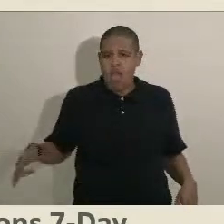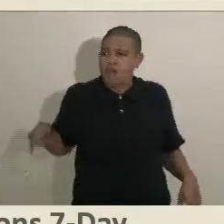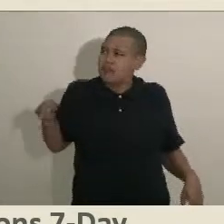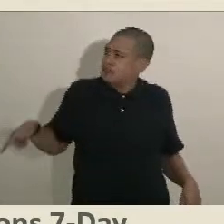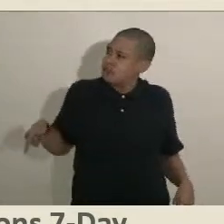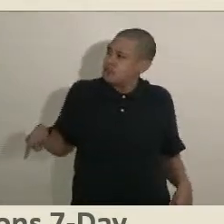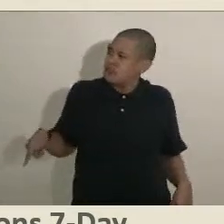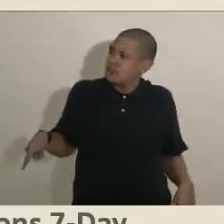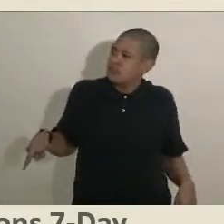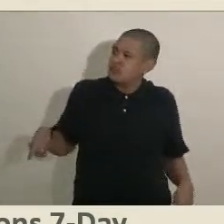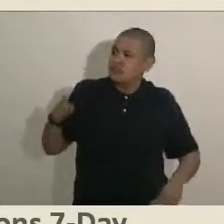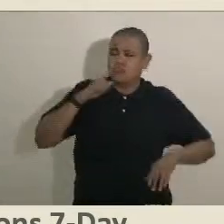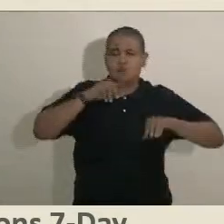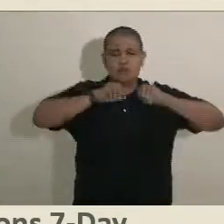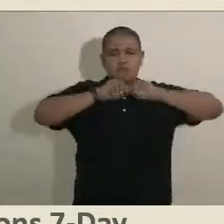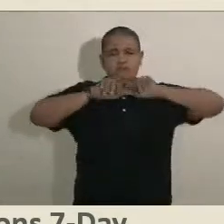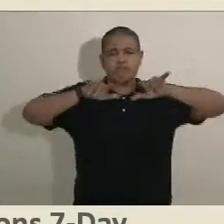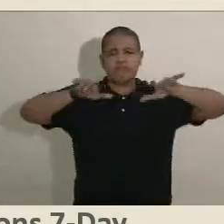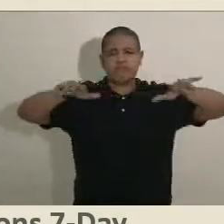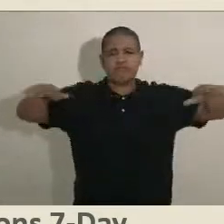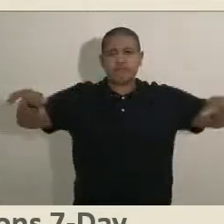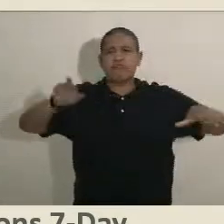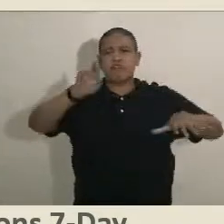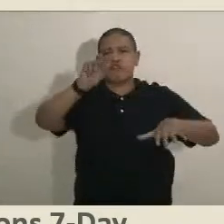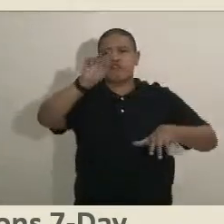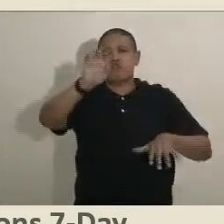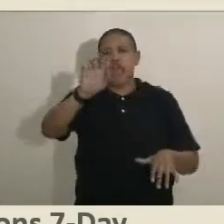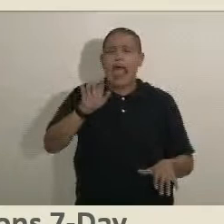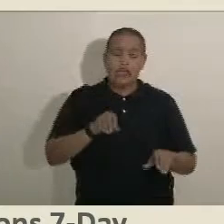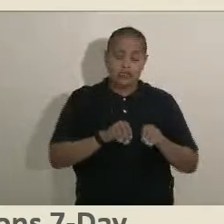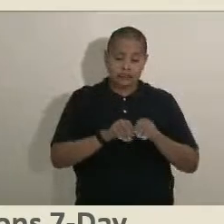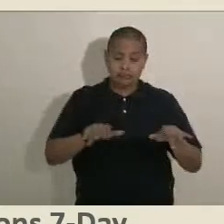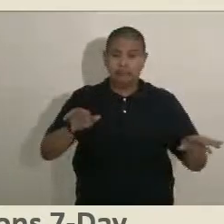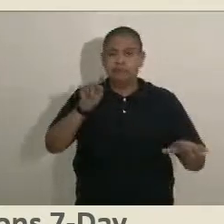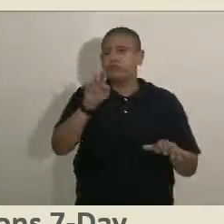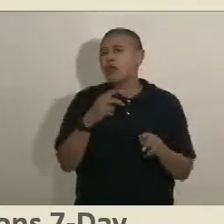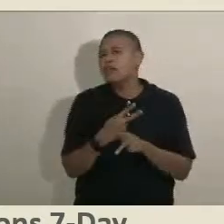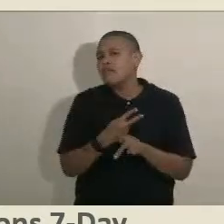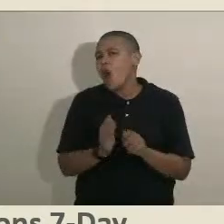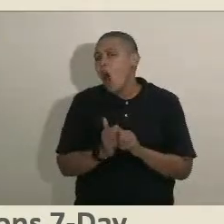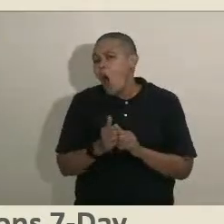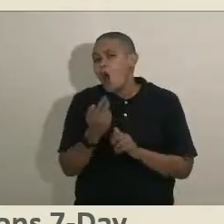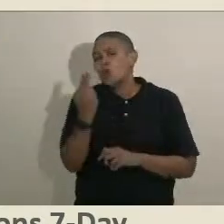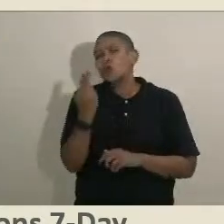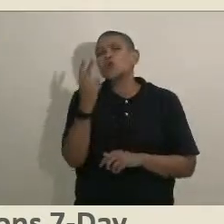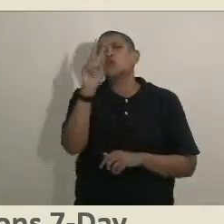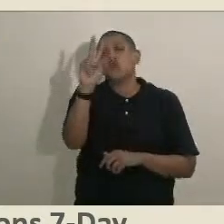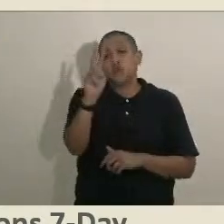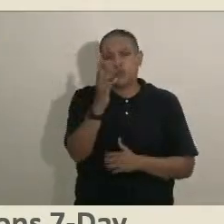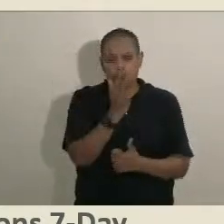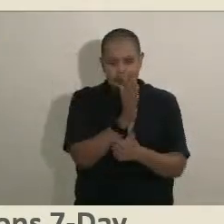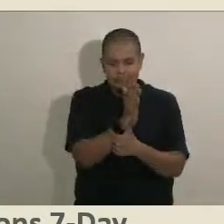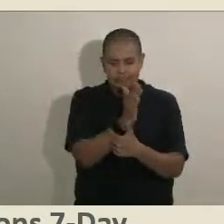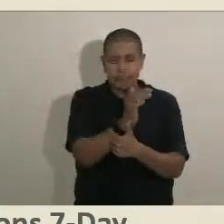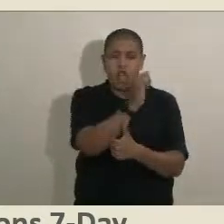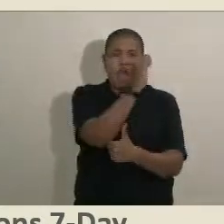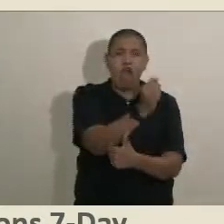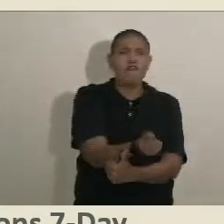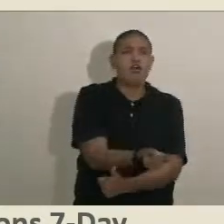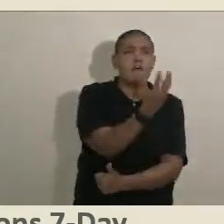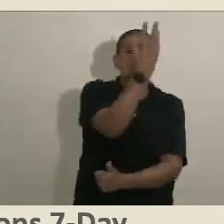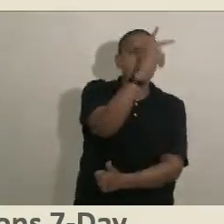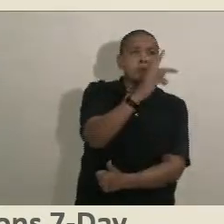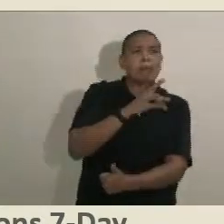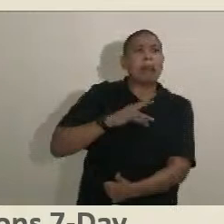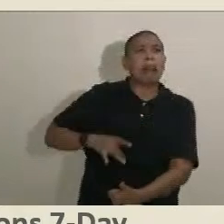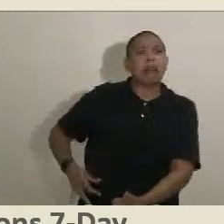at the reproductive rate, and again, the reproductive rate is calculated using two parameters, the number of confirmed cases,